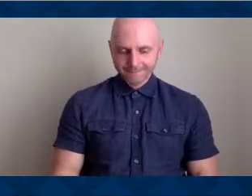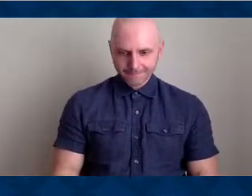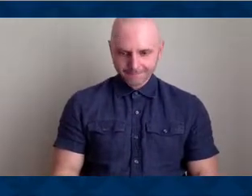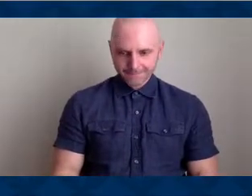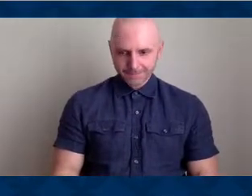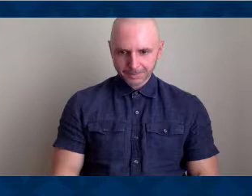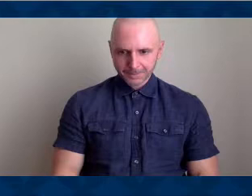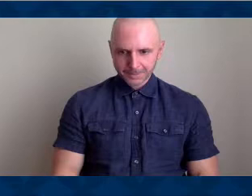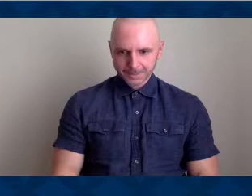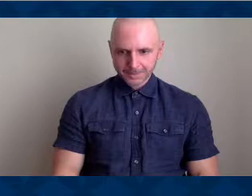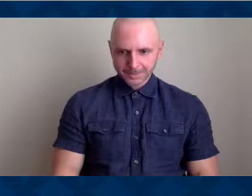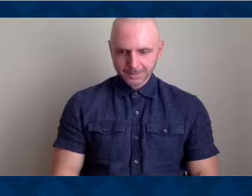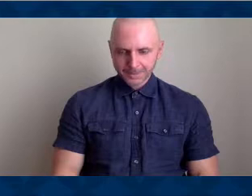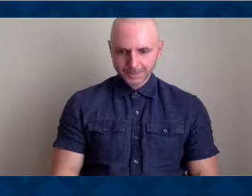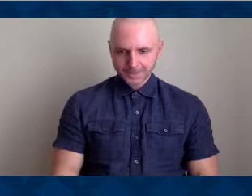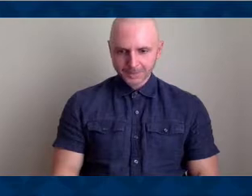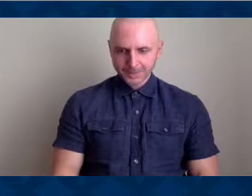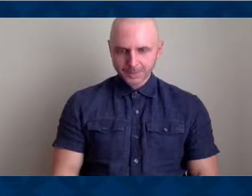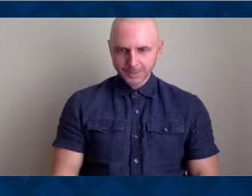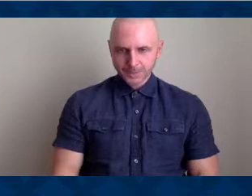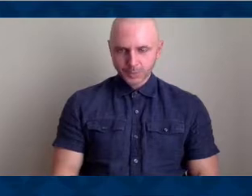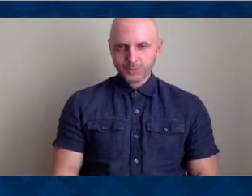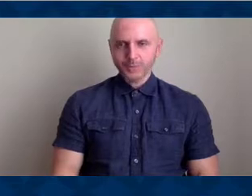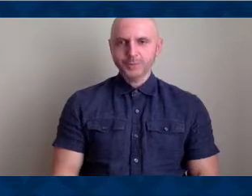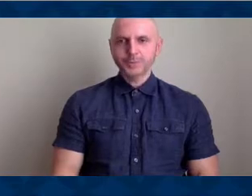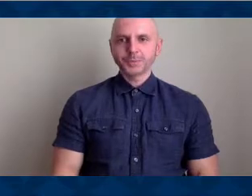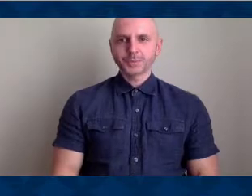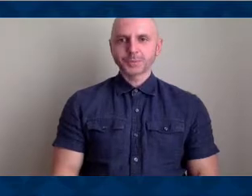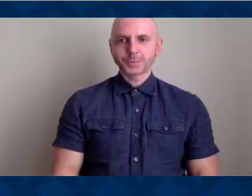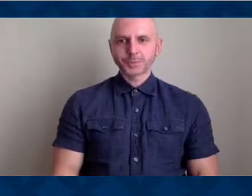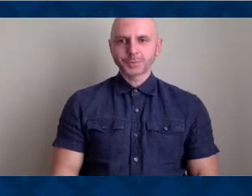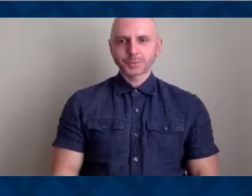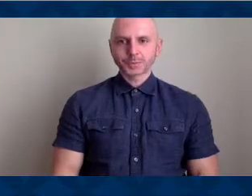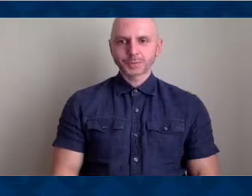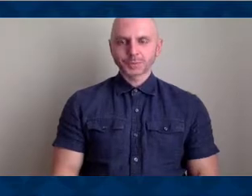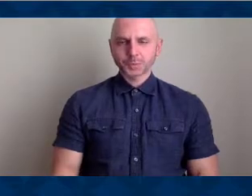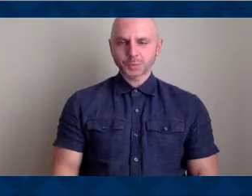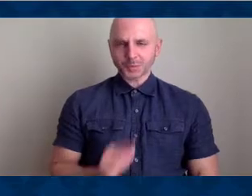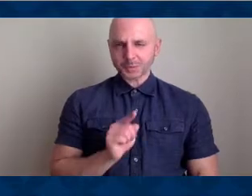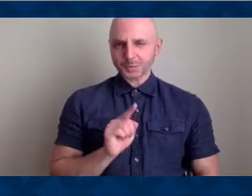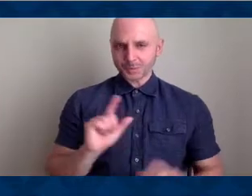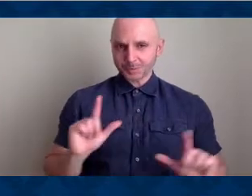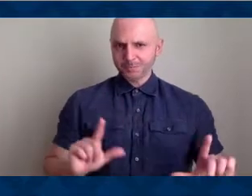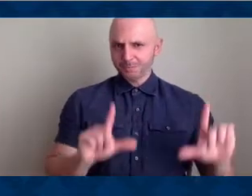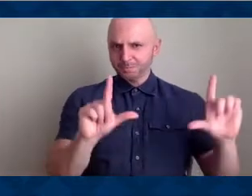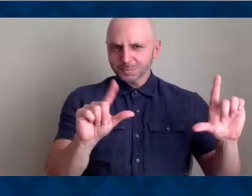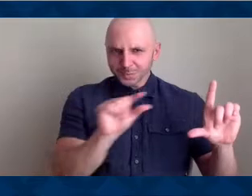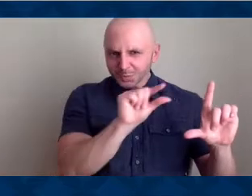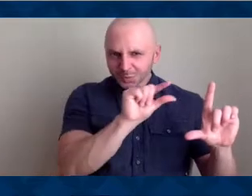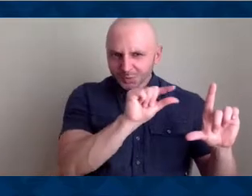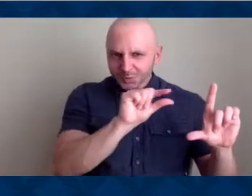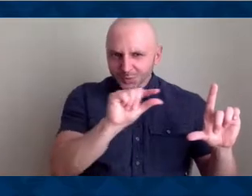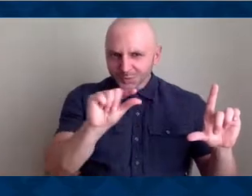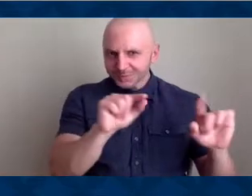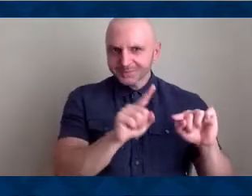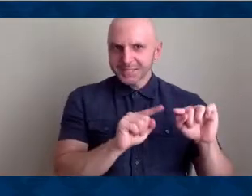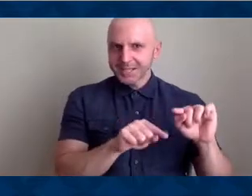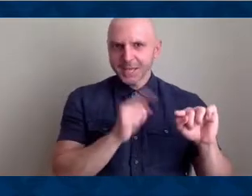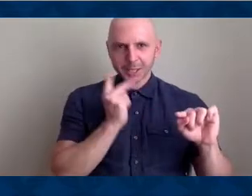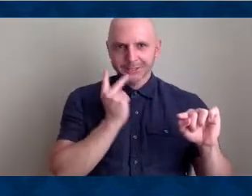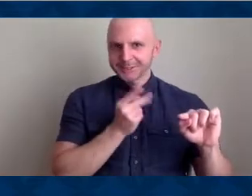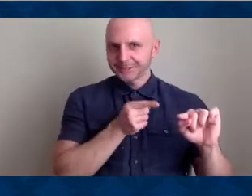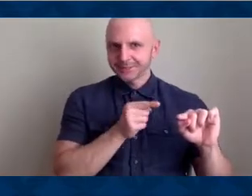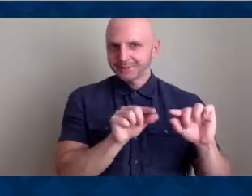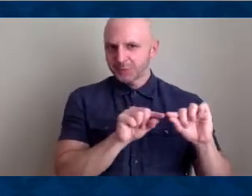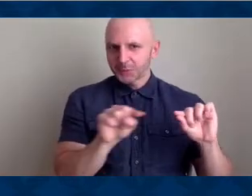We've got, I can't see, I can't read the details here of the people, but we've got a